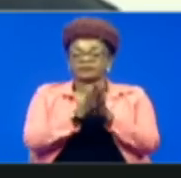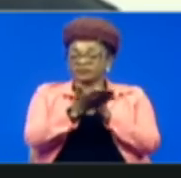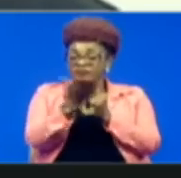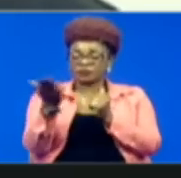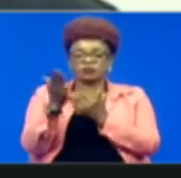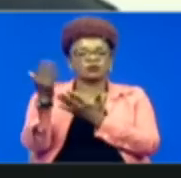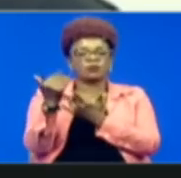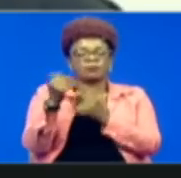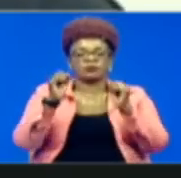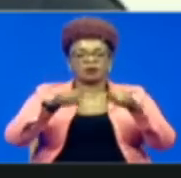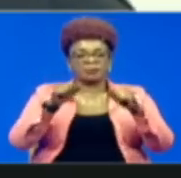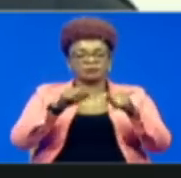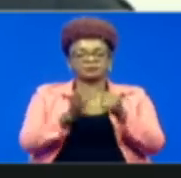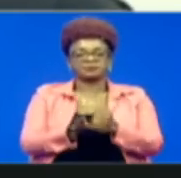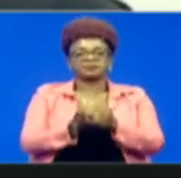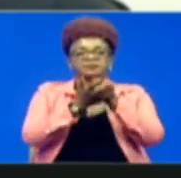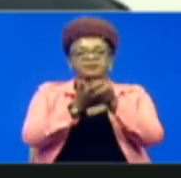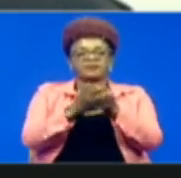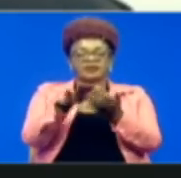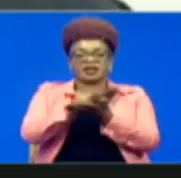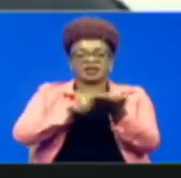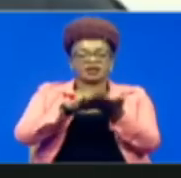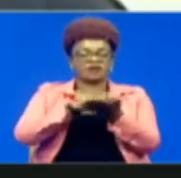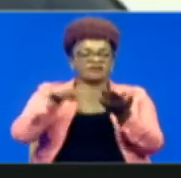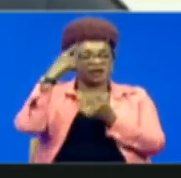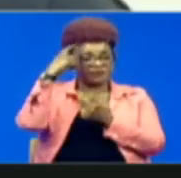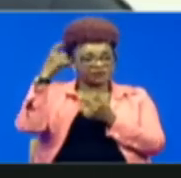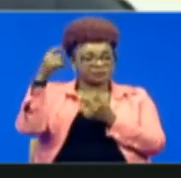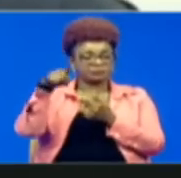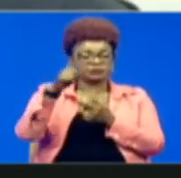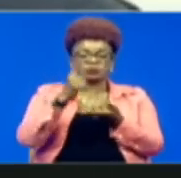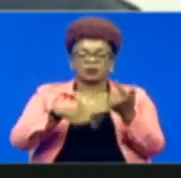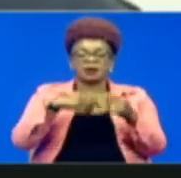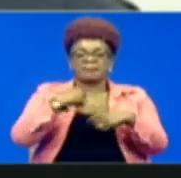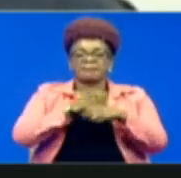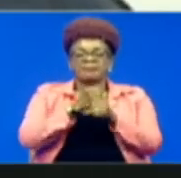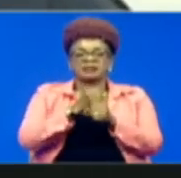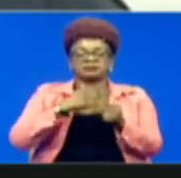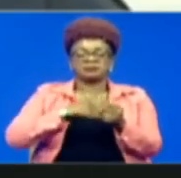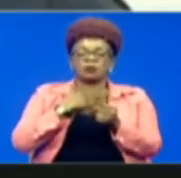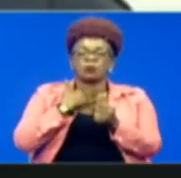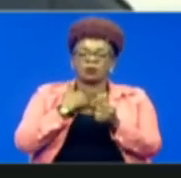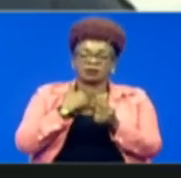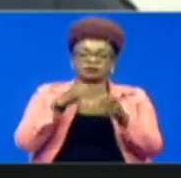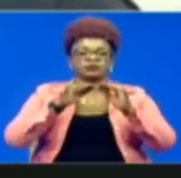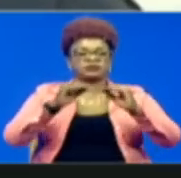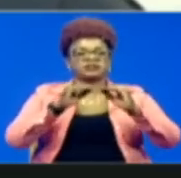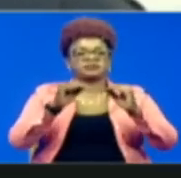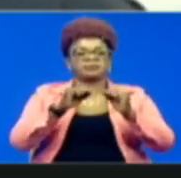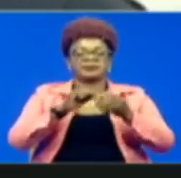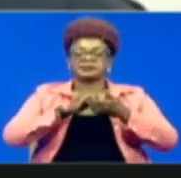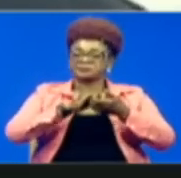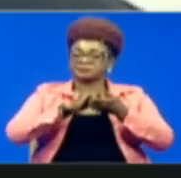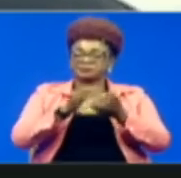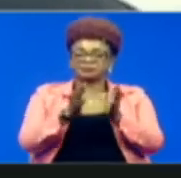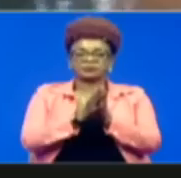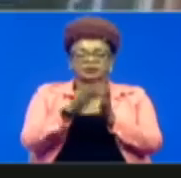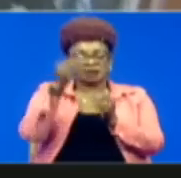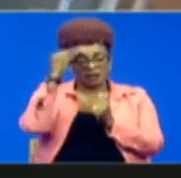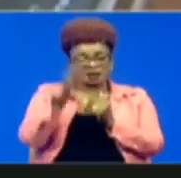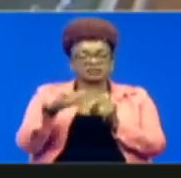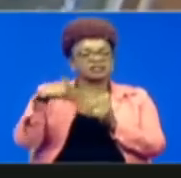to facilitate and they realize their dream. That's what keeps me wanting to teach and engaging with learners every